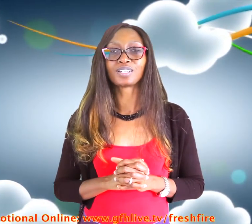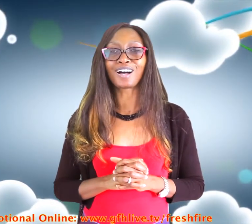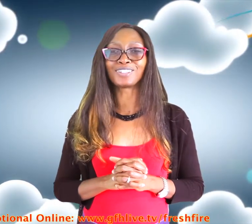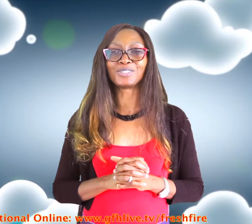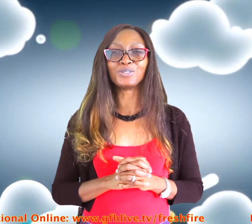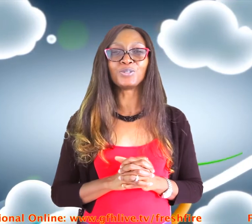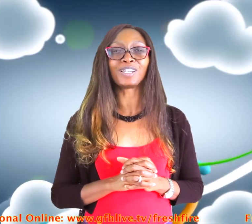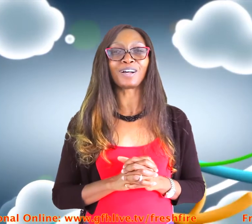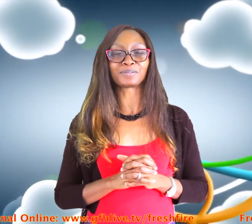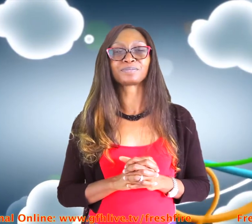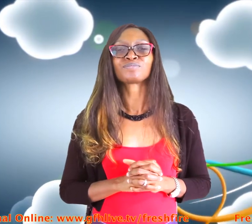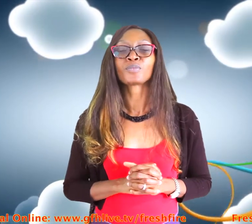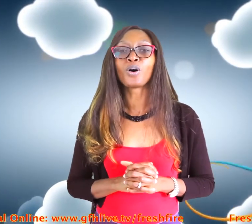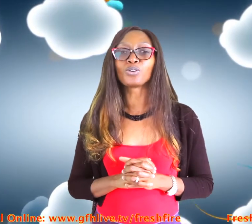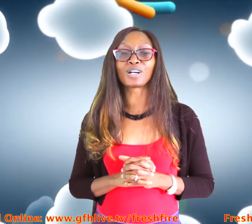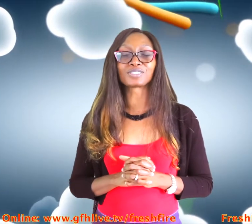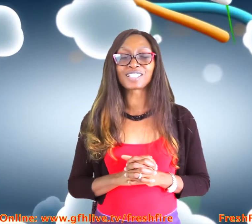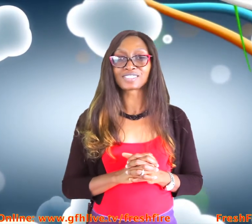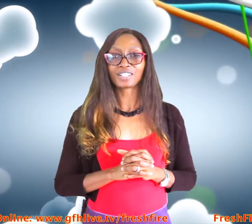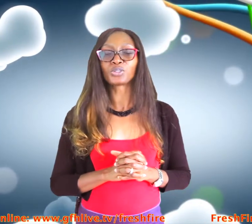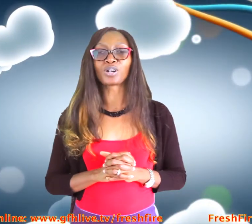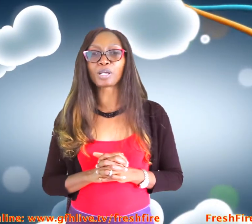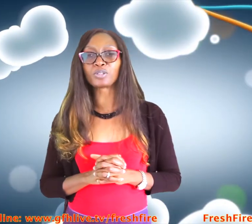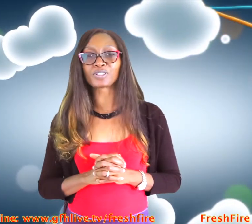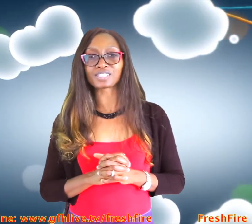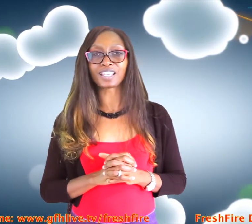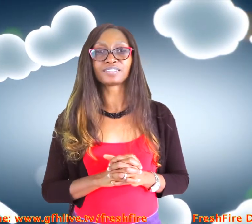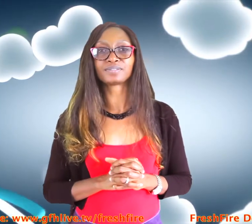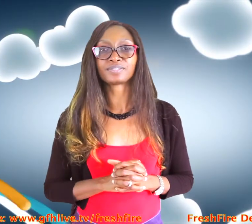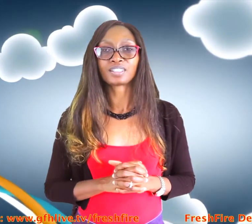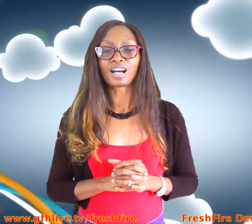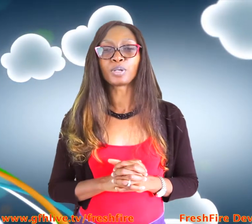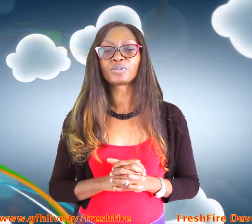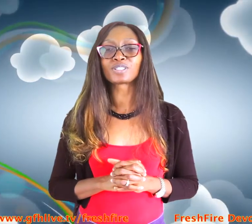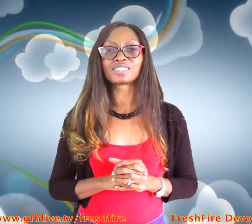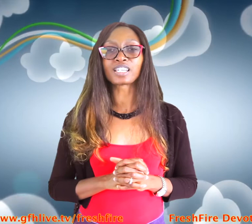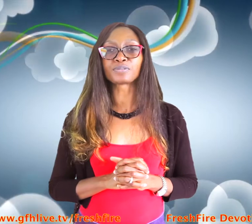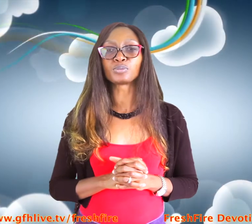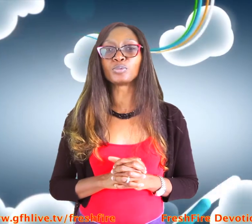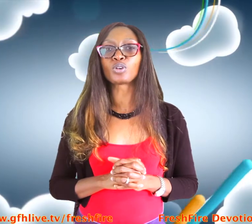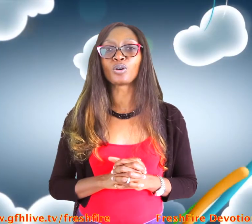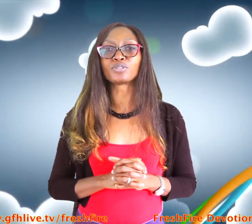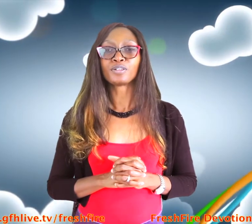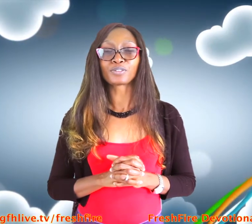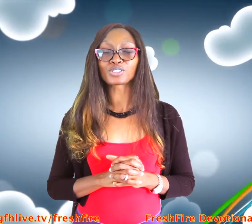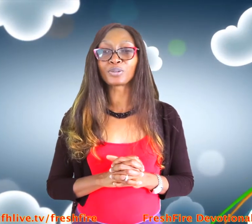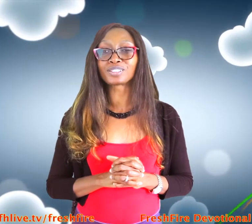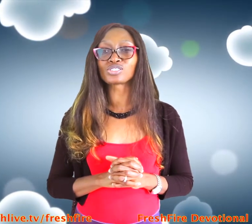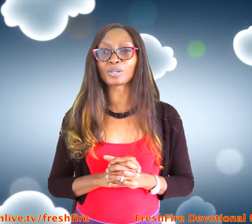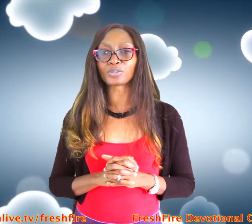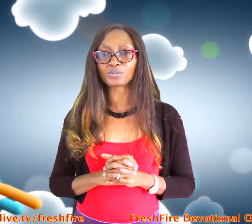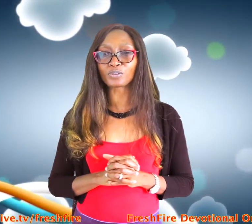was. Hallelujah. All right, so let's go to our memory verse again. Our memory verse is taken from the book of